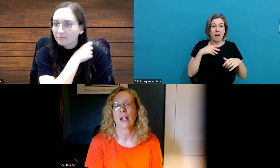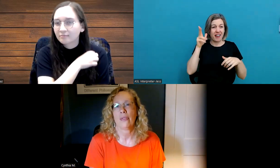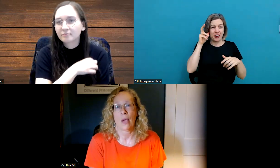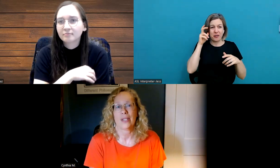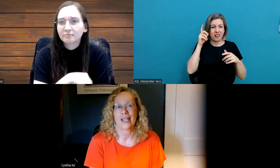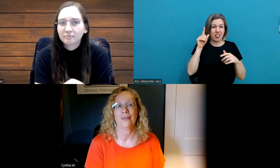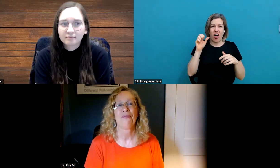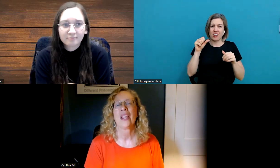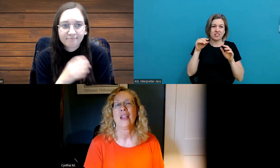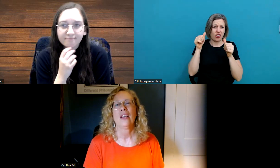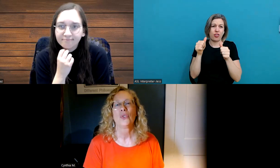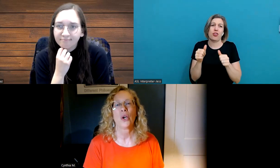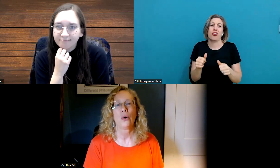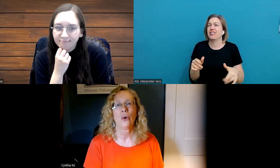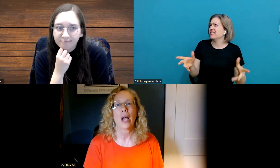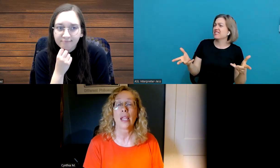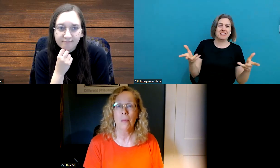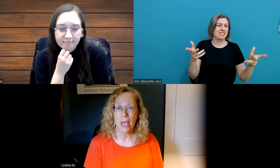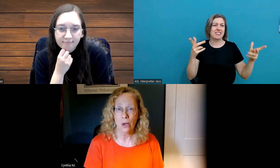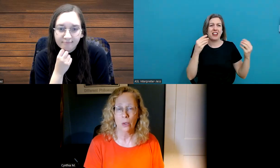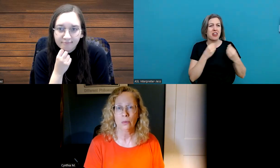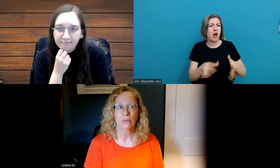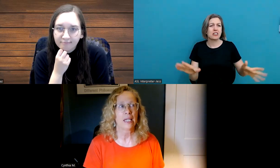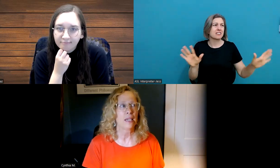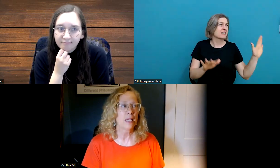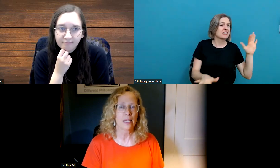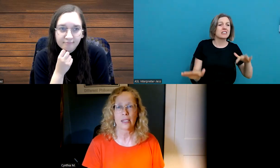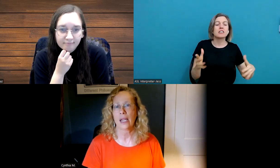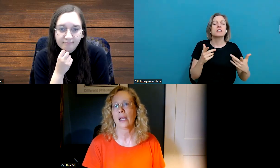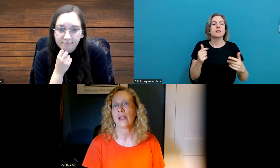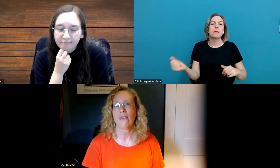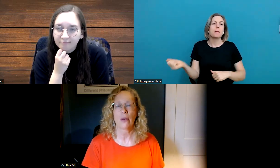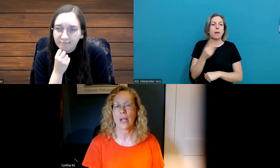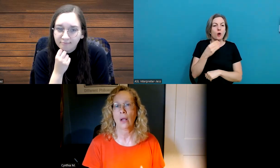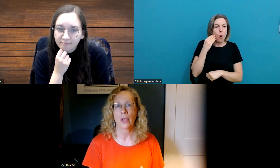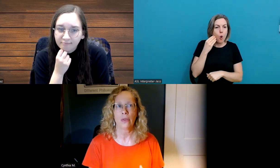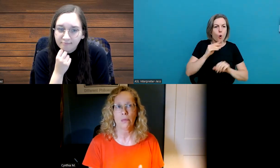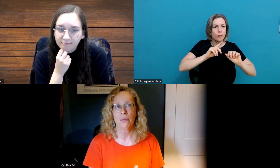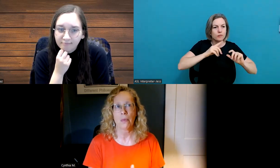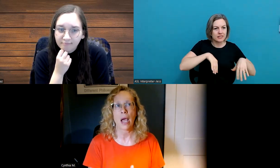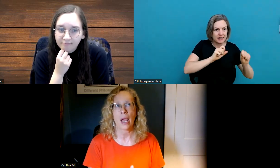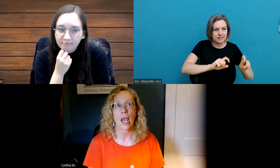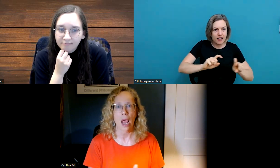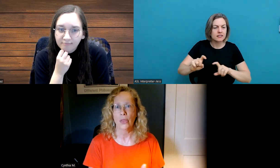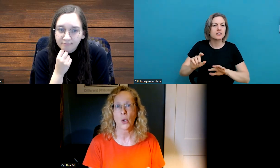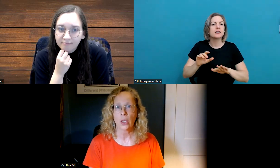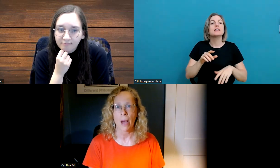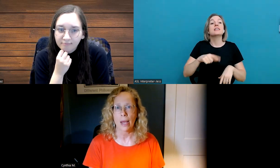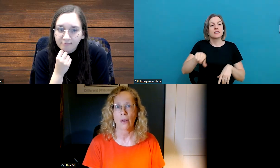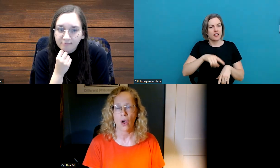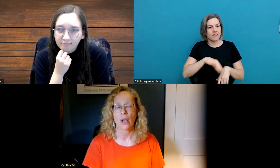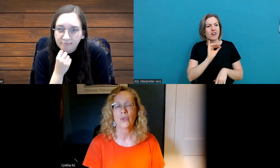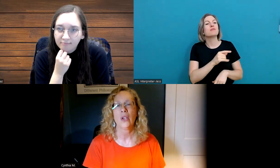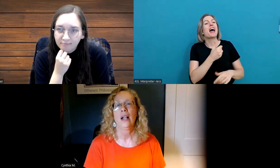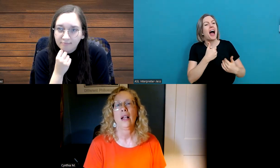and that was it. So I came back home. They did testing, and they found out that I had the cookie